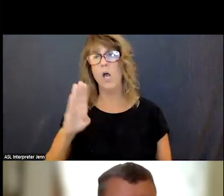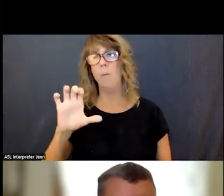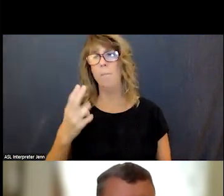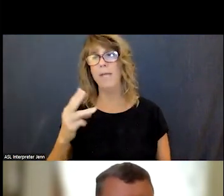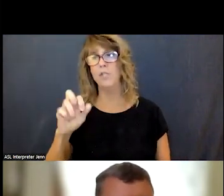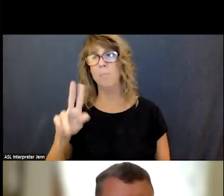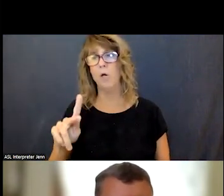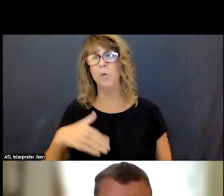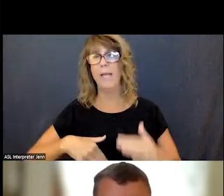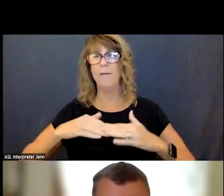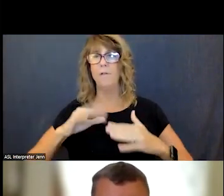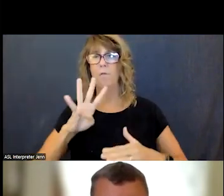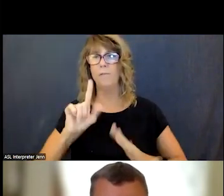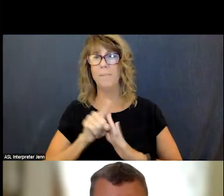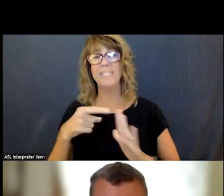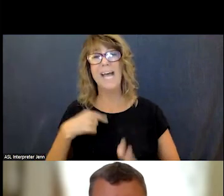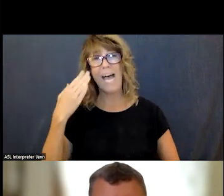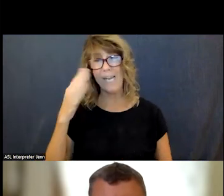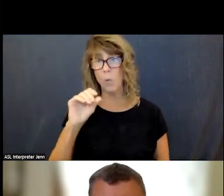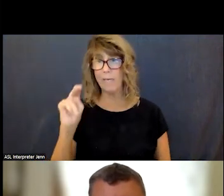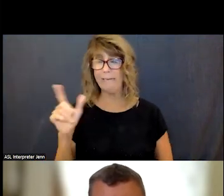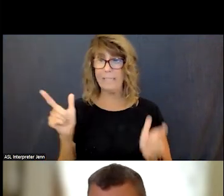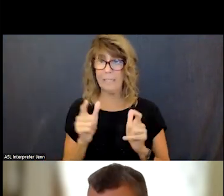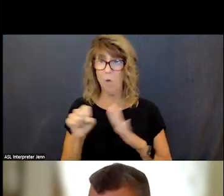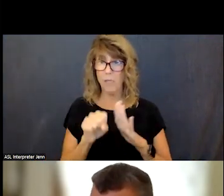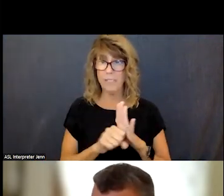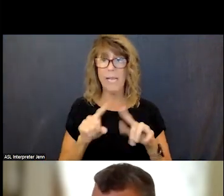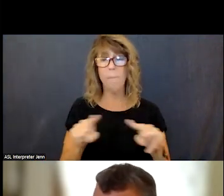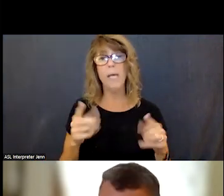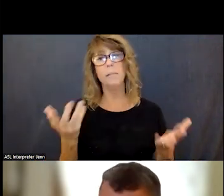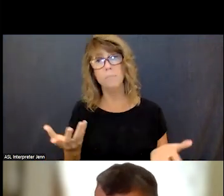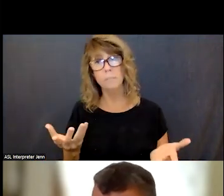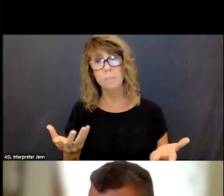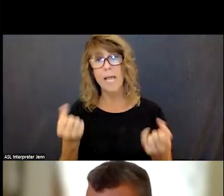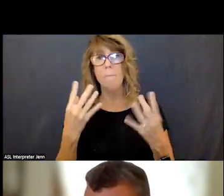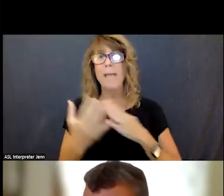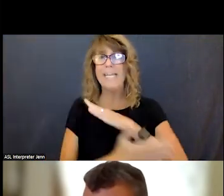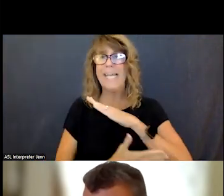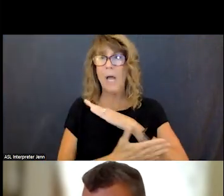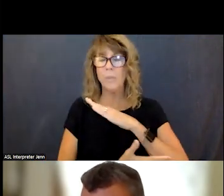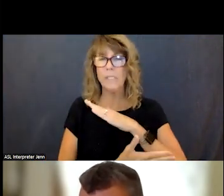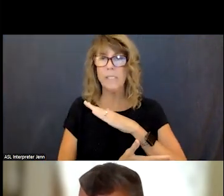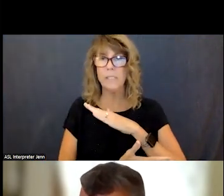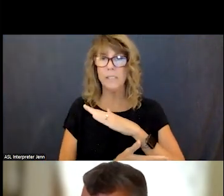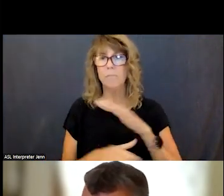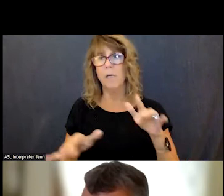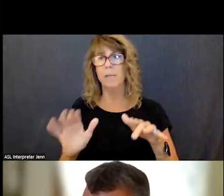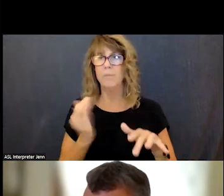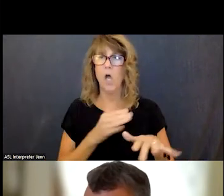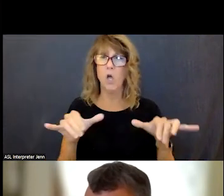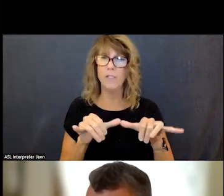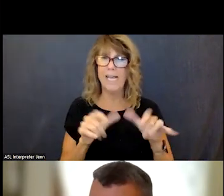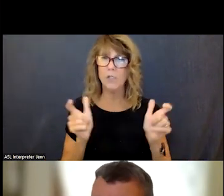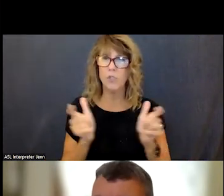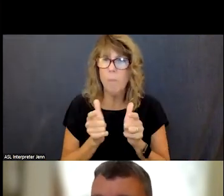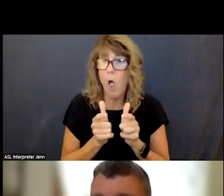45 minutes. I know Connecticut is a small state, but many counties are about our size or smaller.